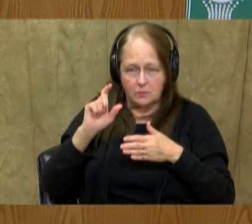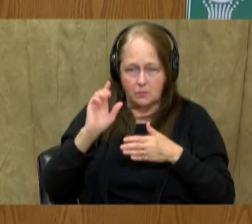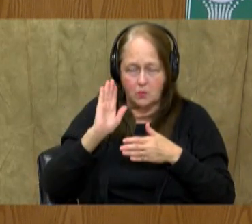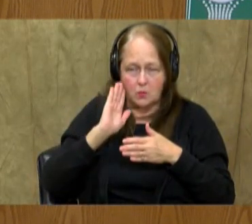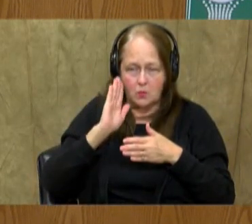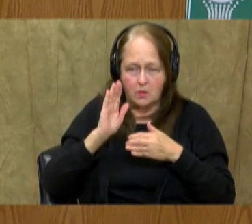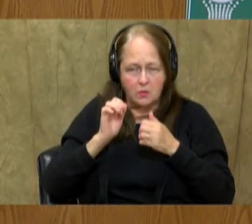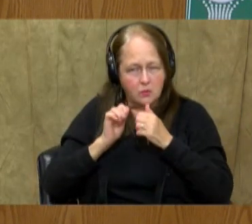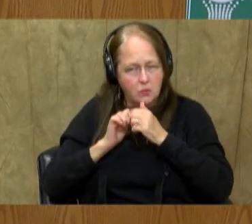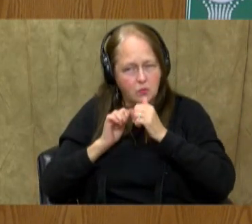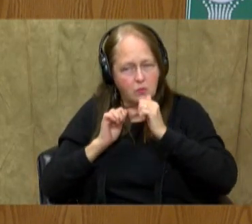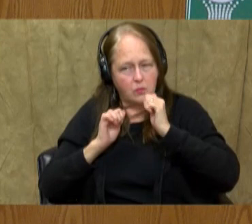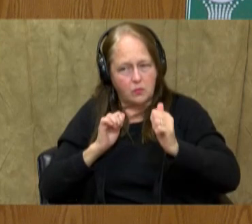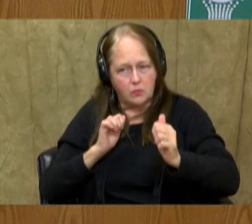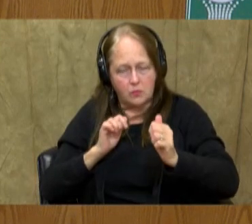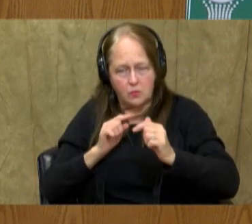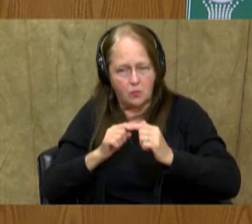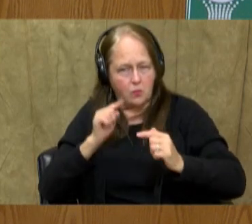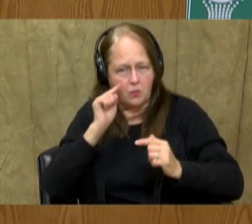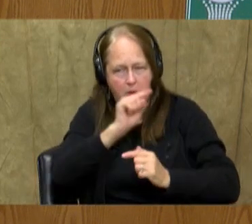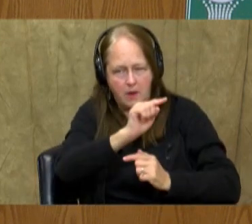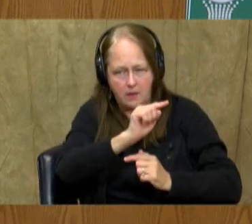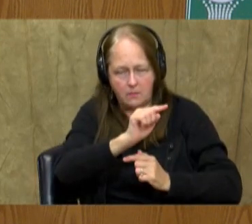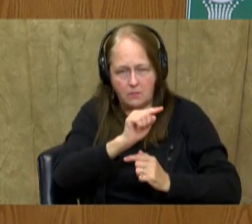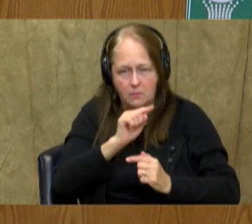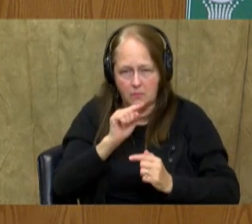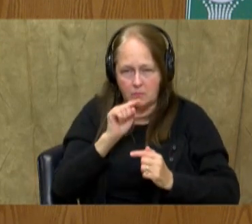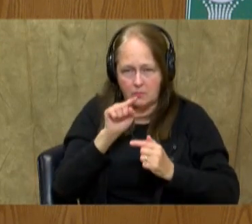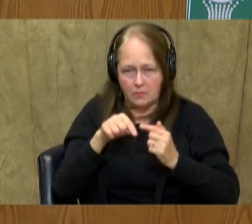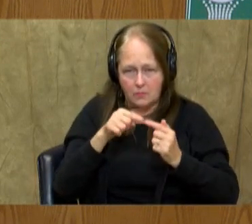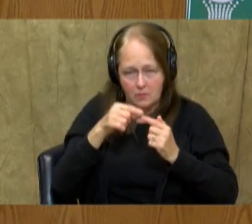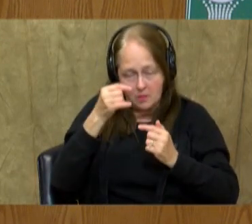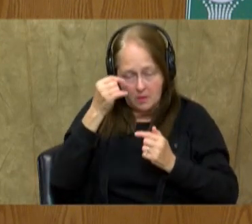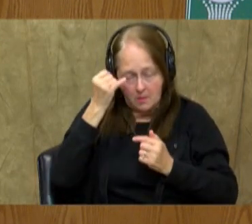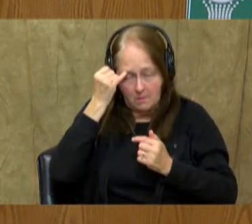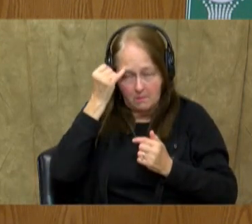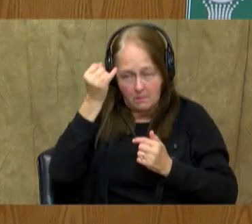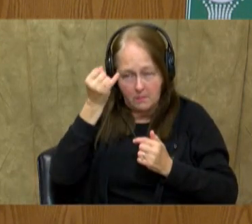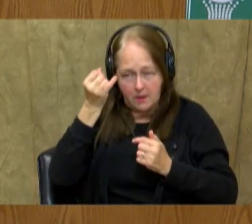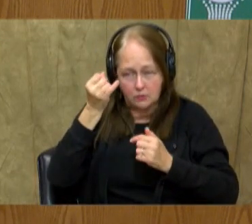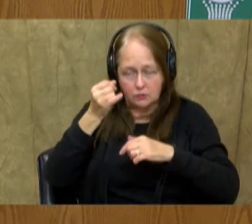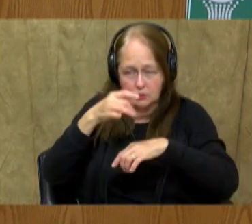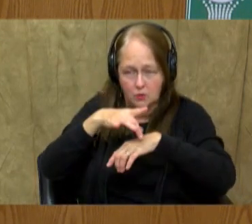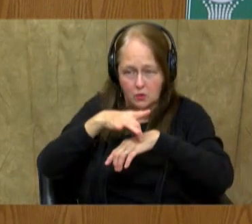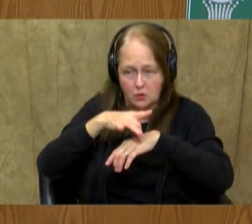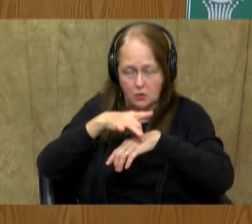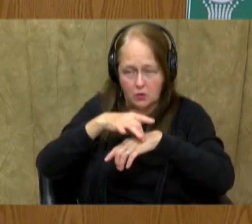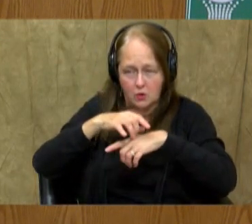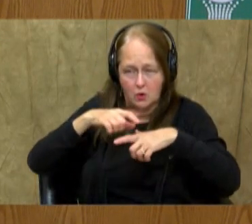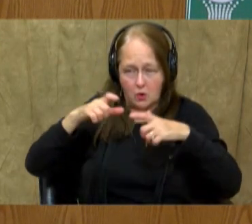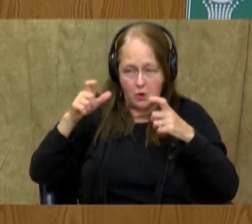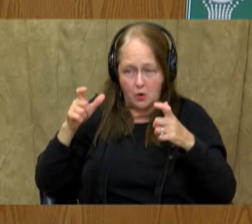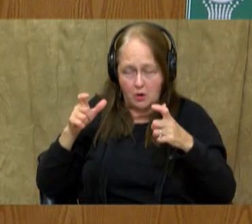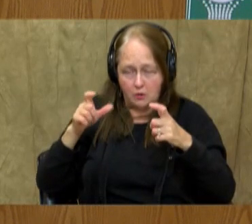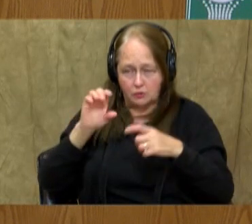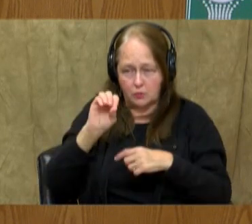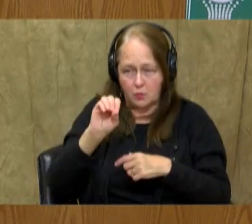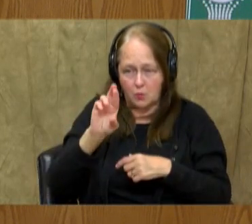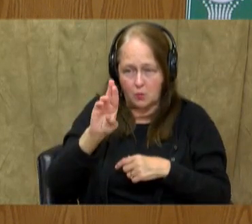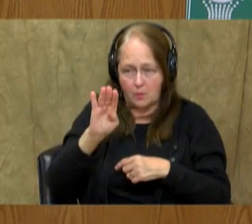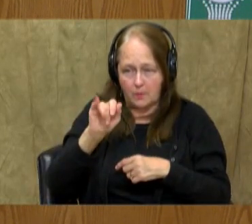would be all the way out here. So imagine this orbit around Earth, how large that orbit